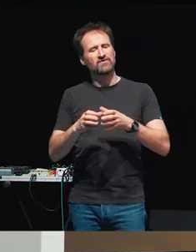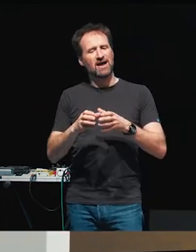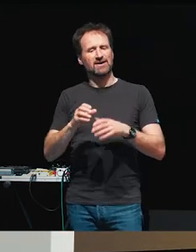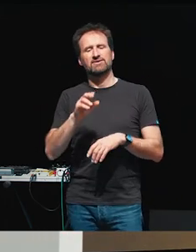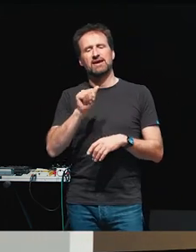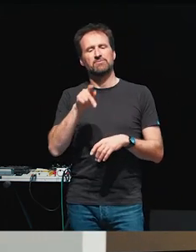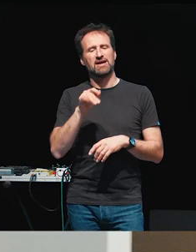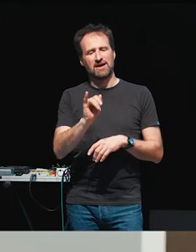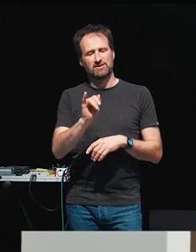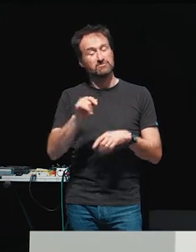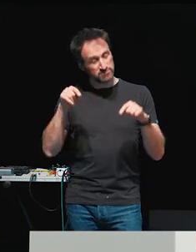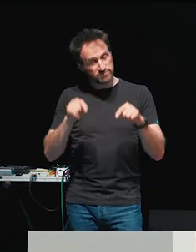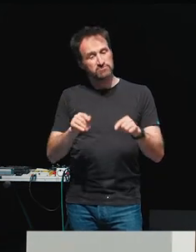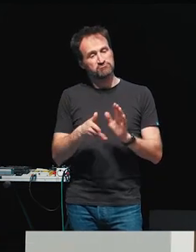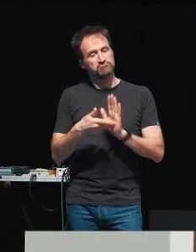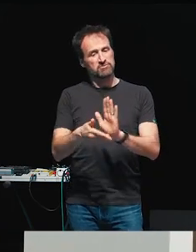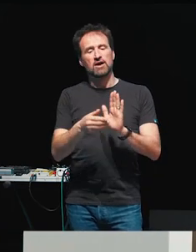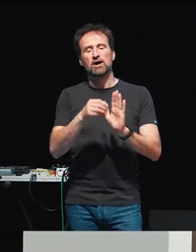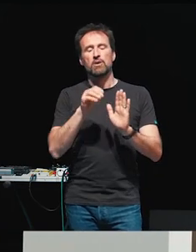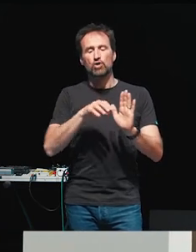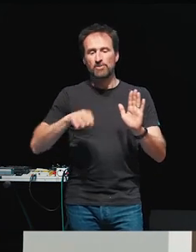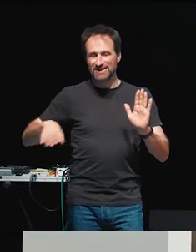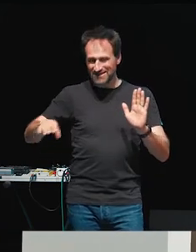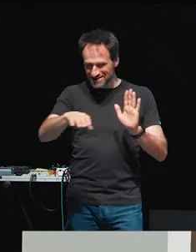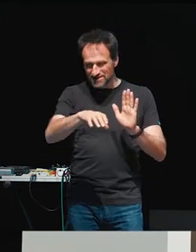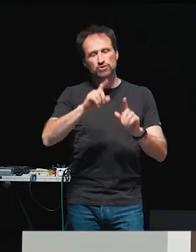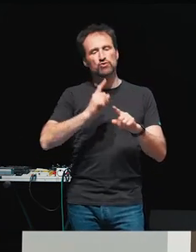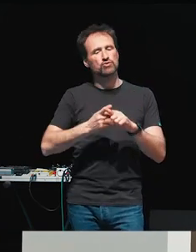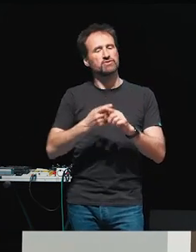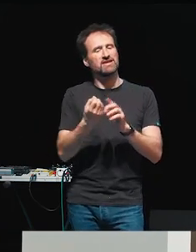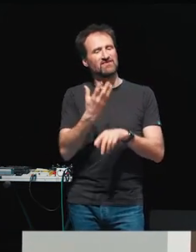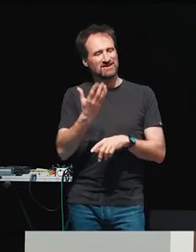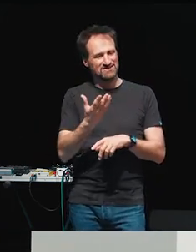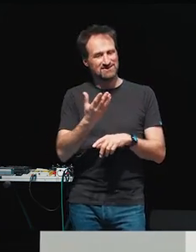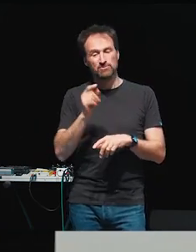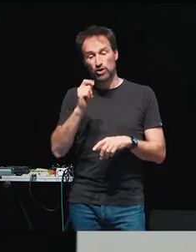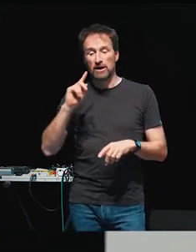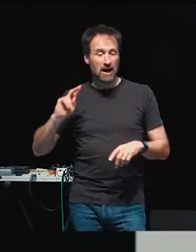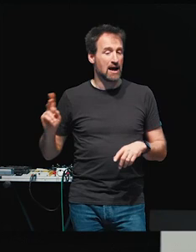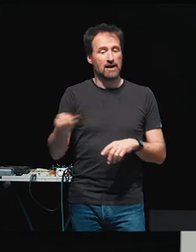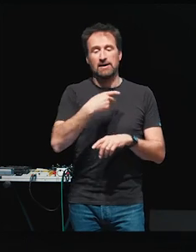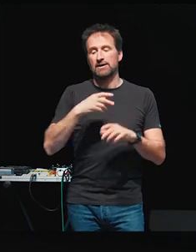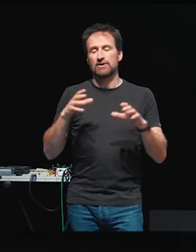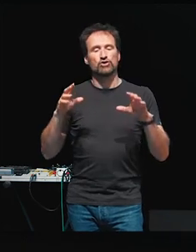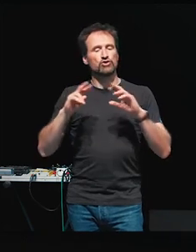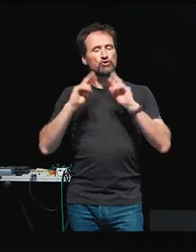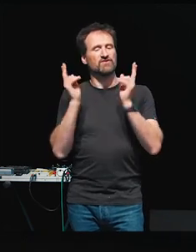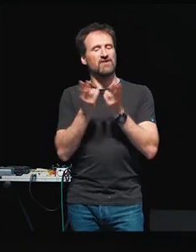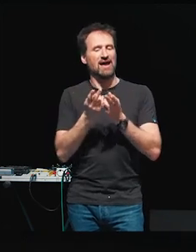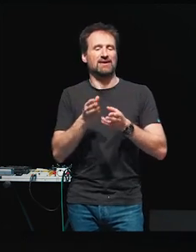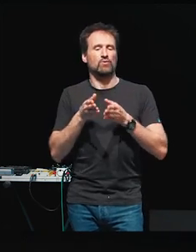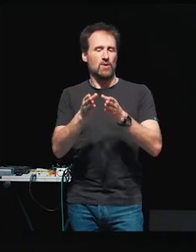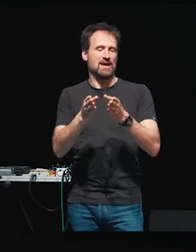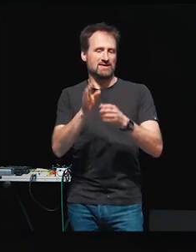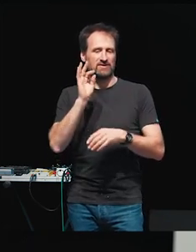provides properties and events, and so you have a unified way for communication. Micro apps and